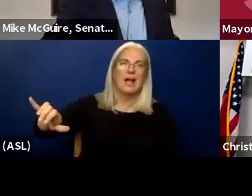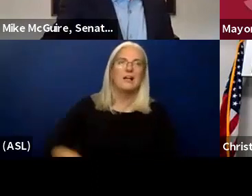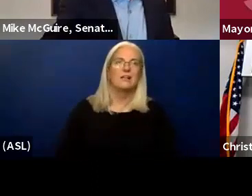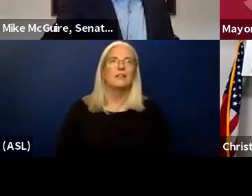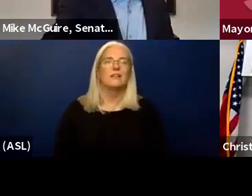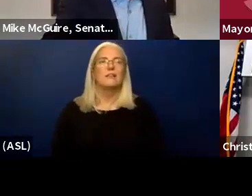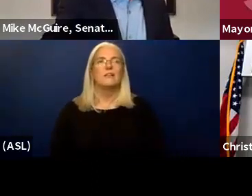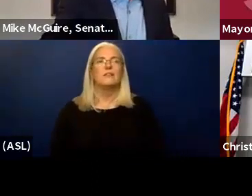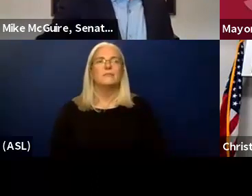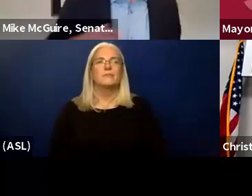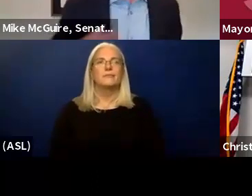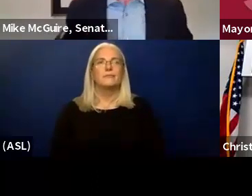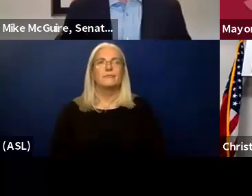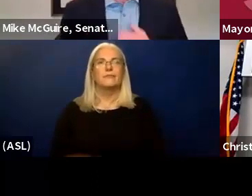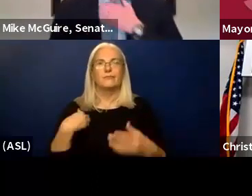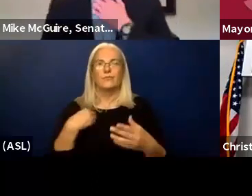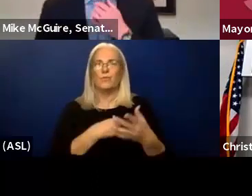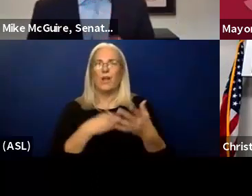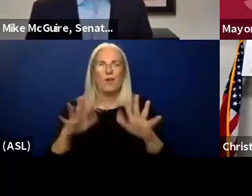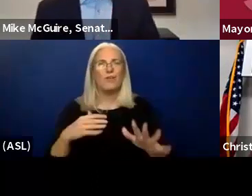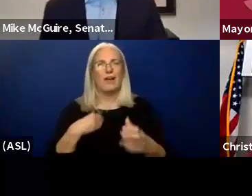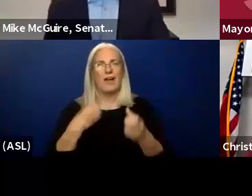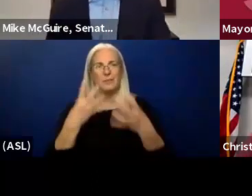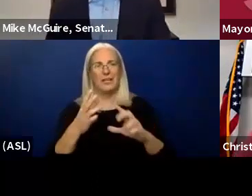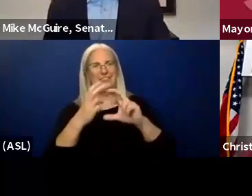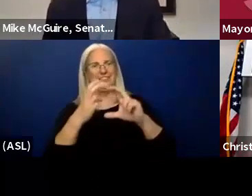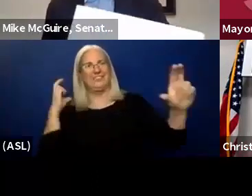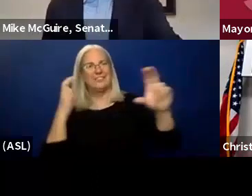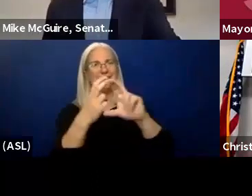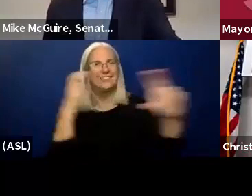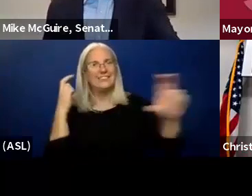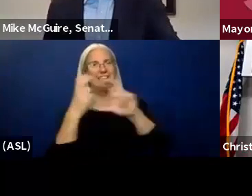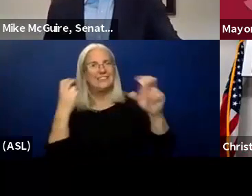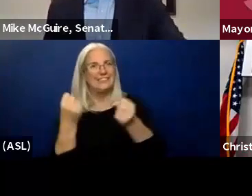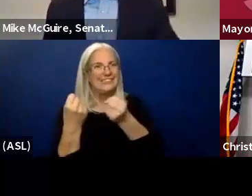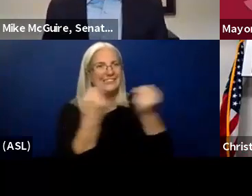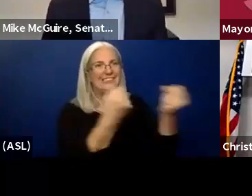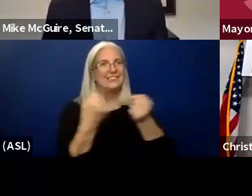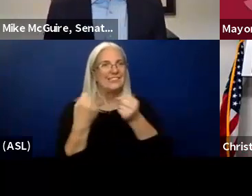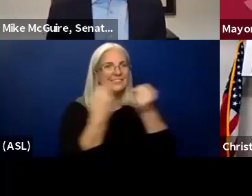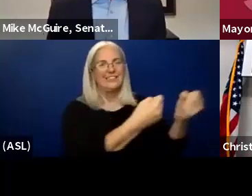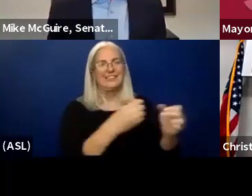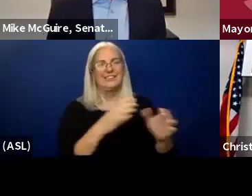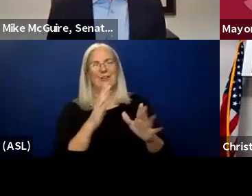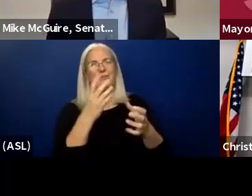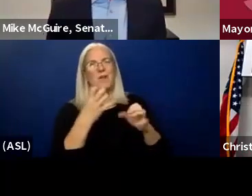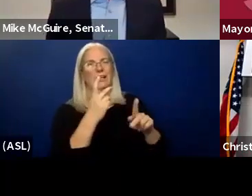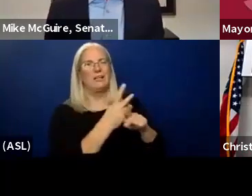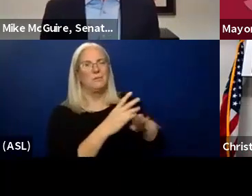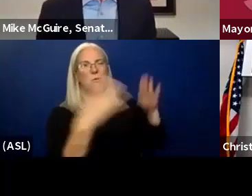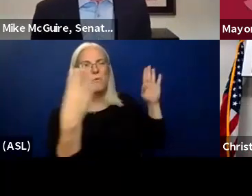of heavy equipment out there rolling. I appreciate and understand everyone's